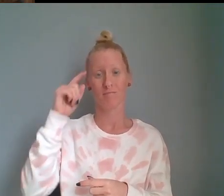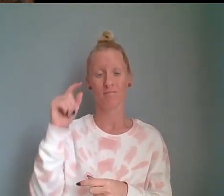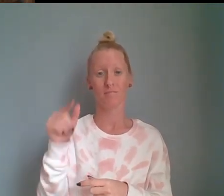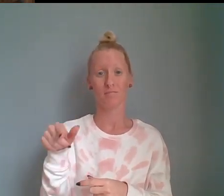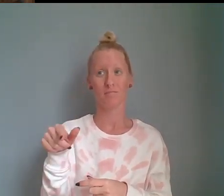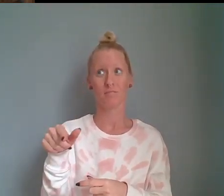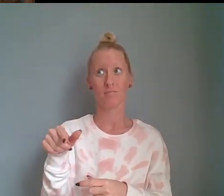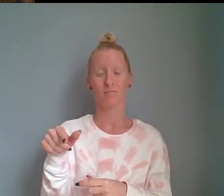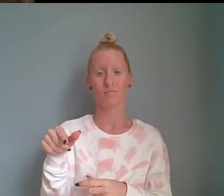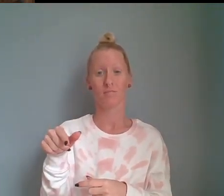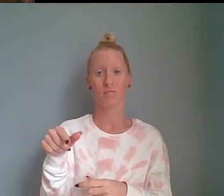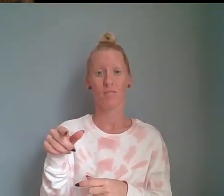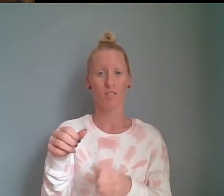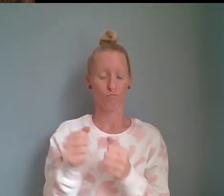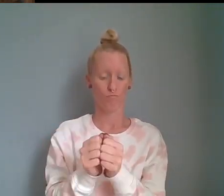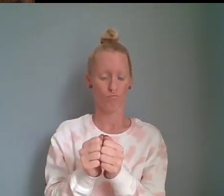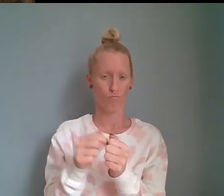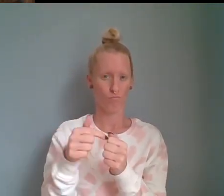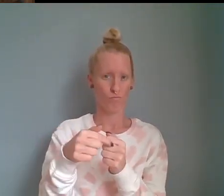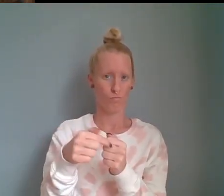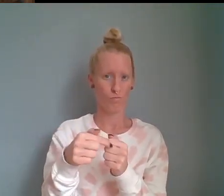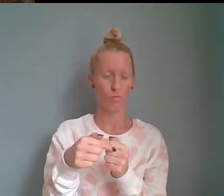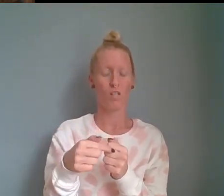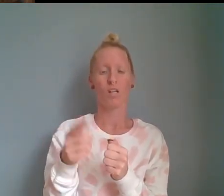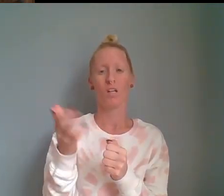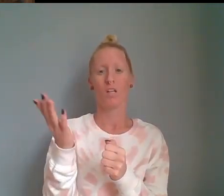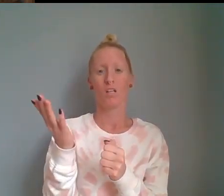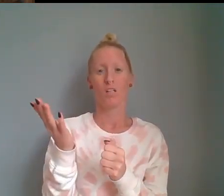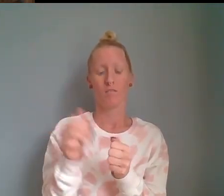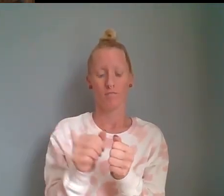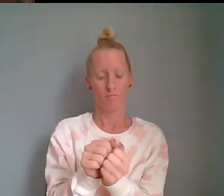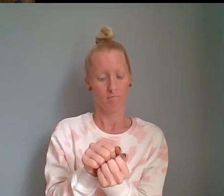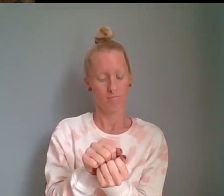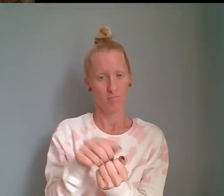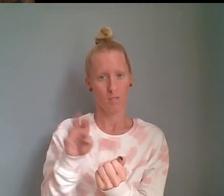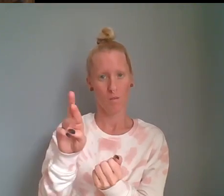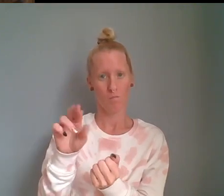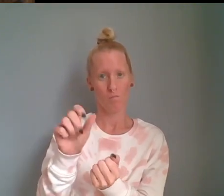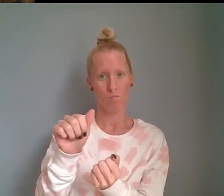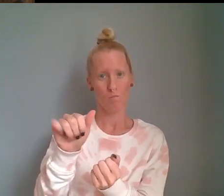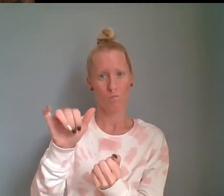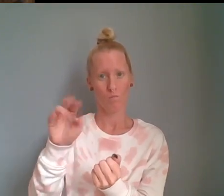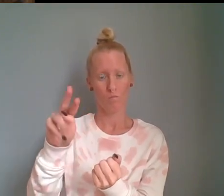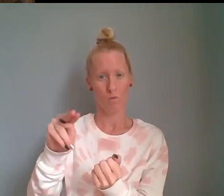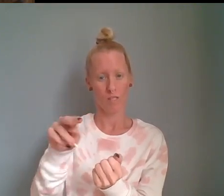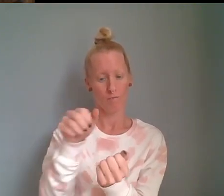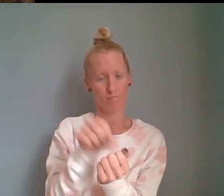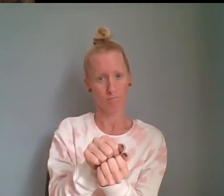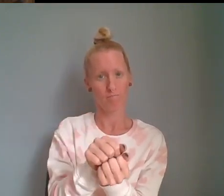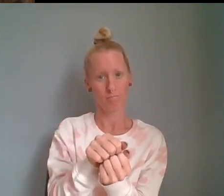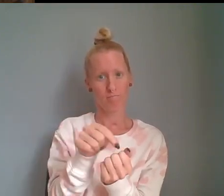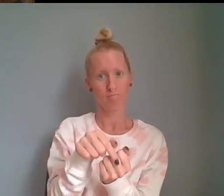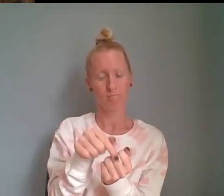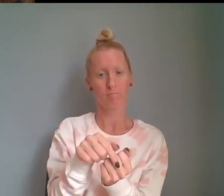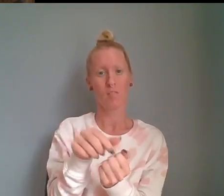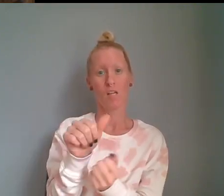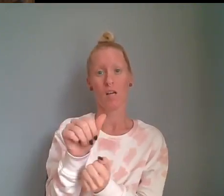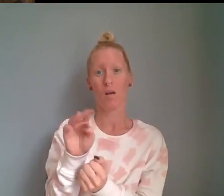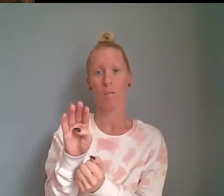of emotional information, and people with mood disorders show overactive amygdala